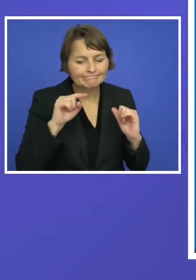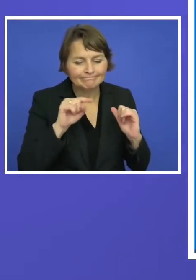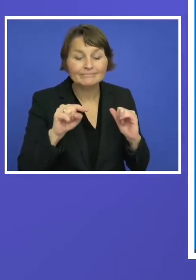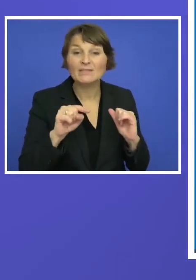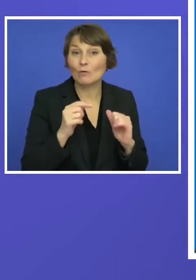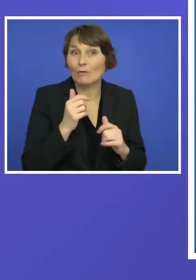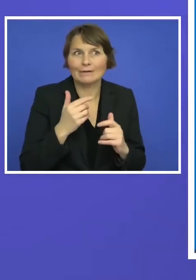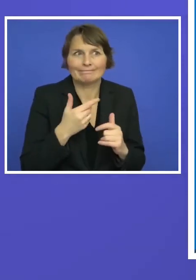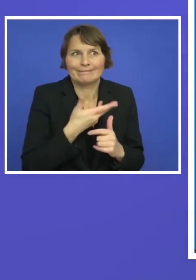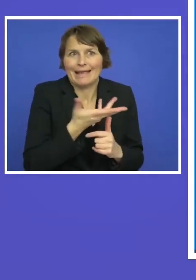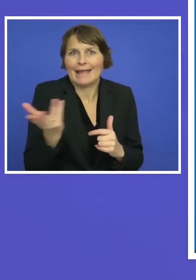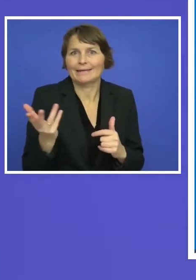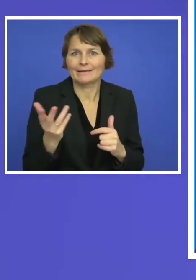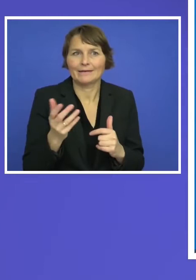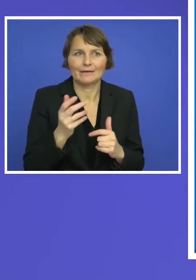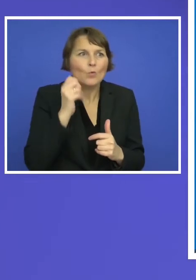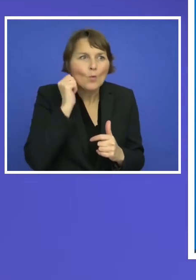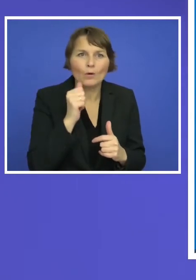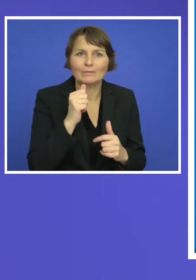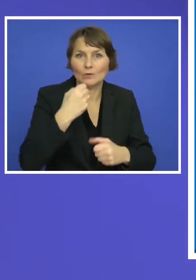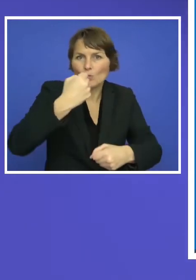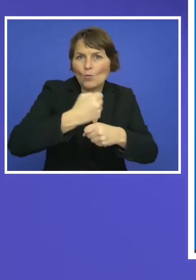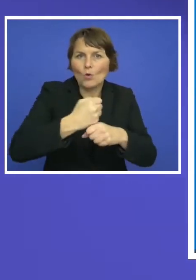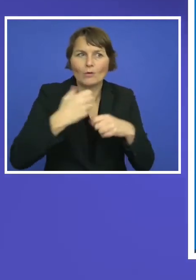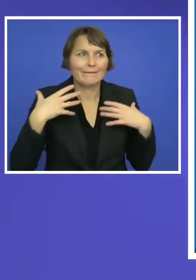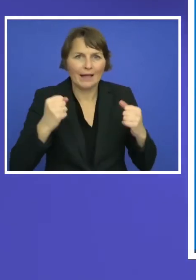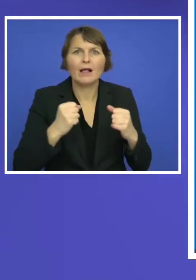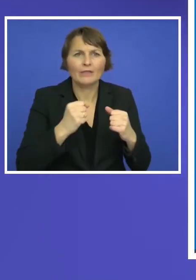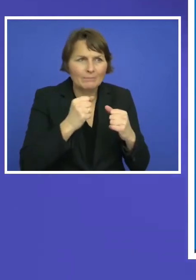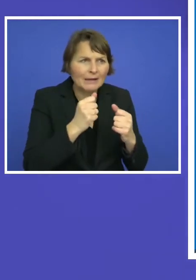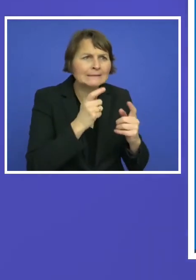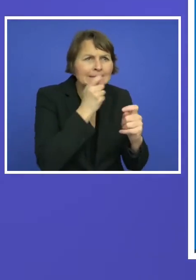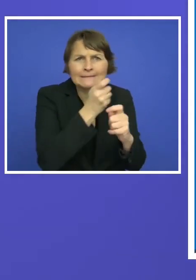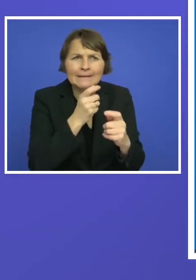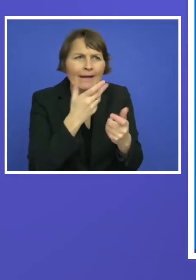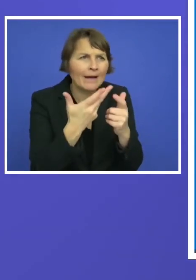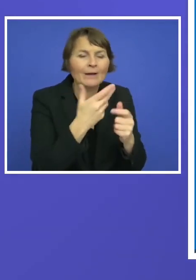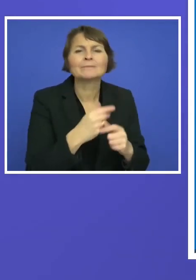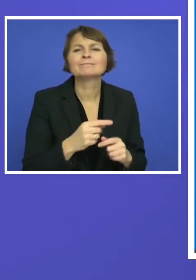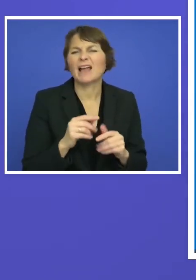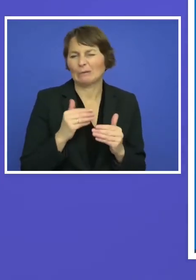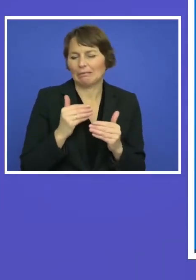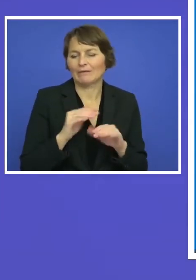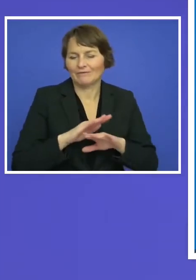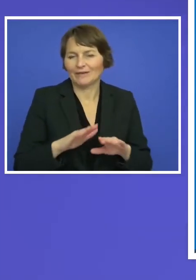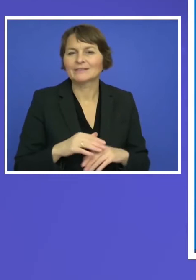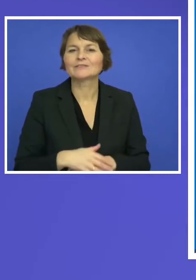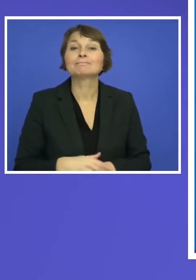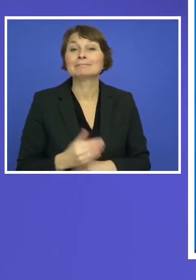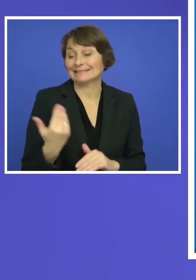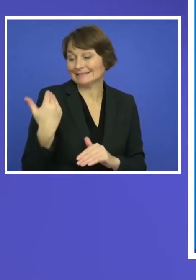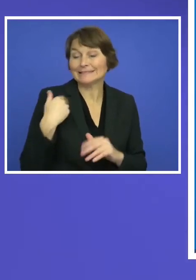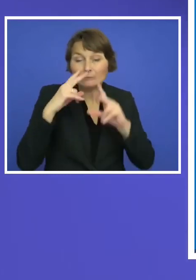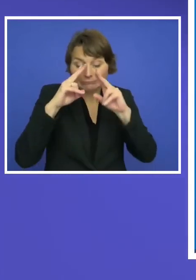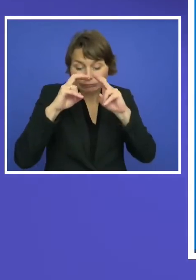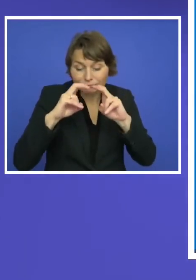health workforce. There is a recent study, I'll finish with that, there's a recent study on expectations from midwives